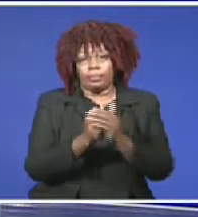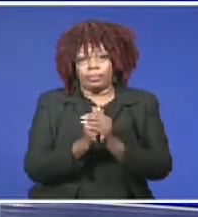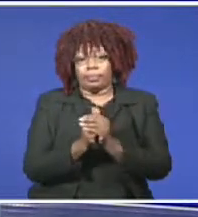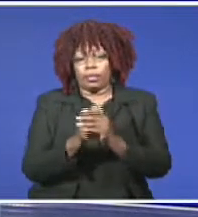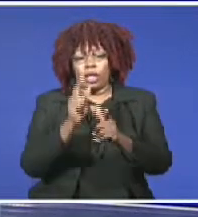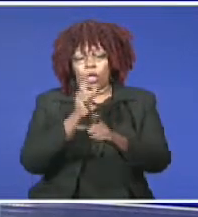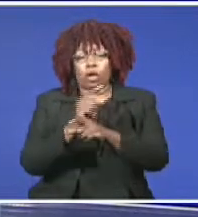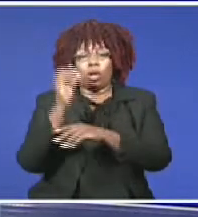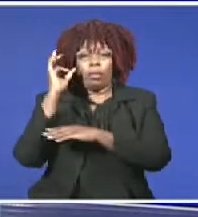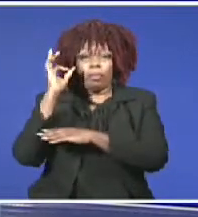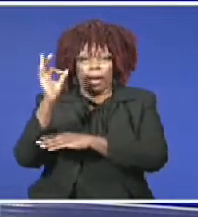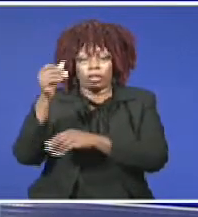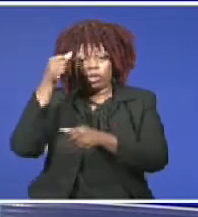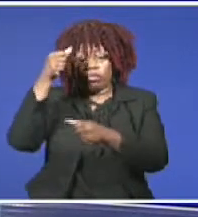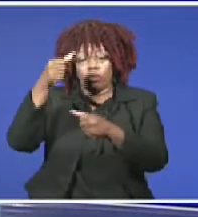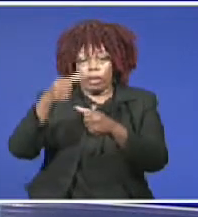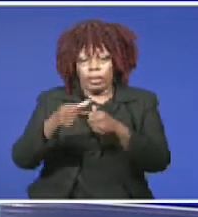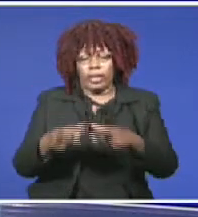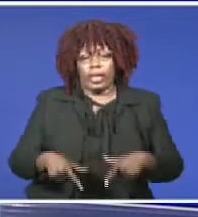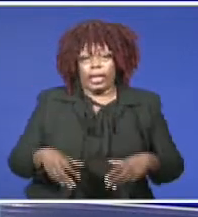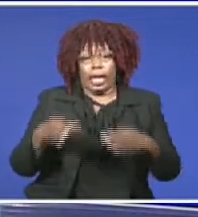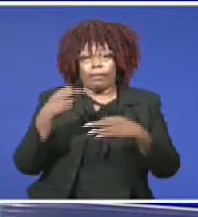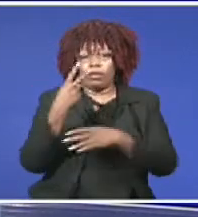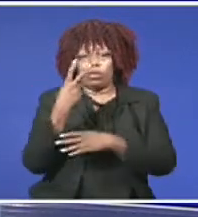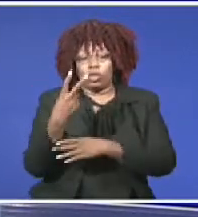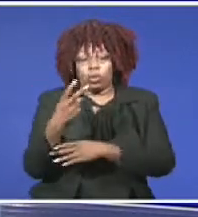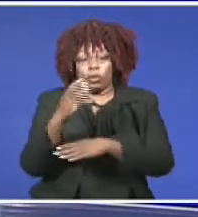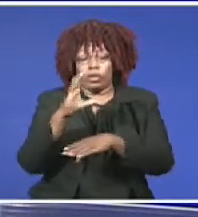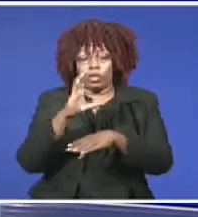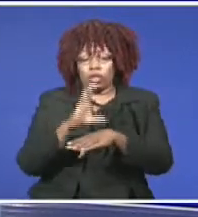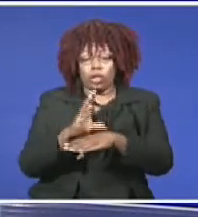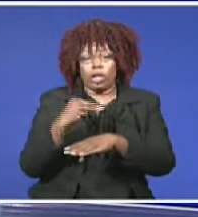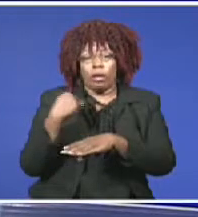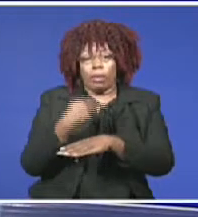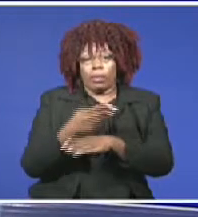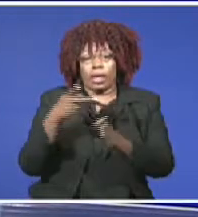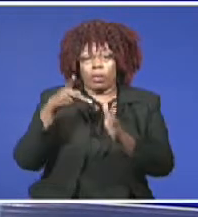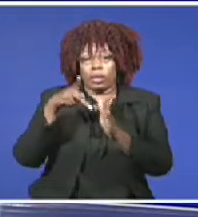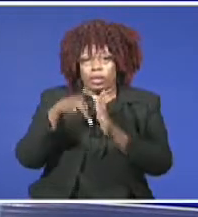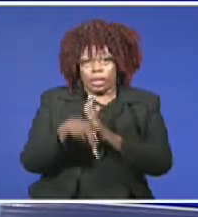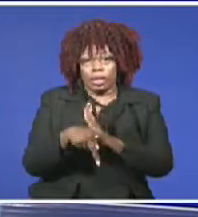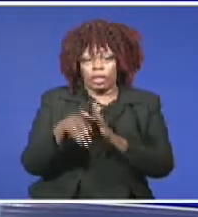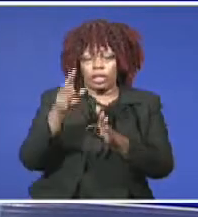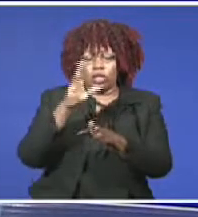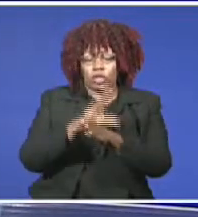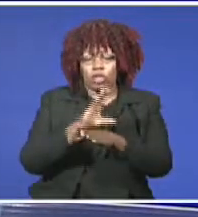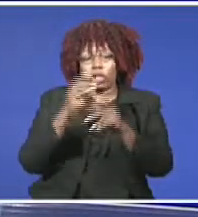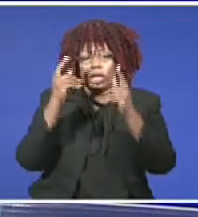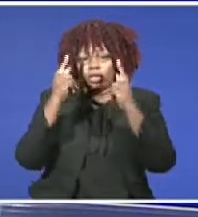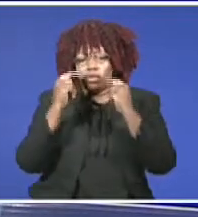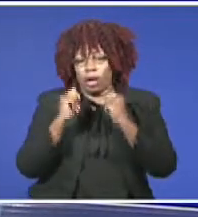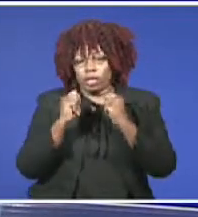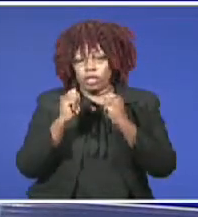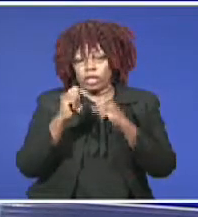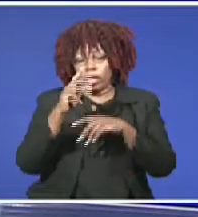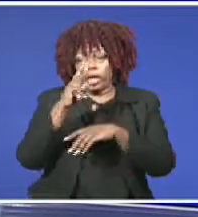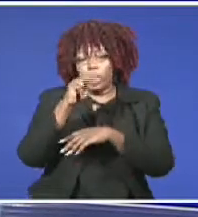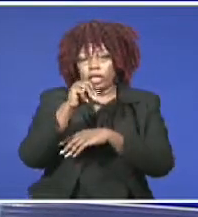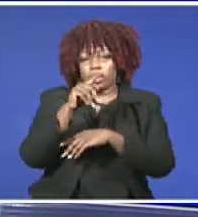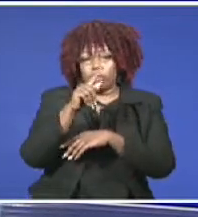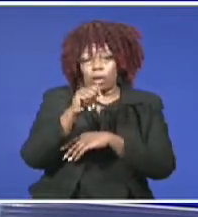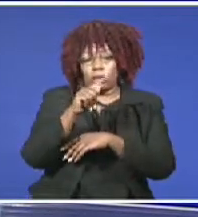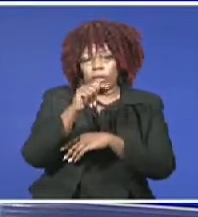A local pastor is reminiscing on the lives of two of his church members killed in the Labor Day tragedy. Pastor of Mount Tabor Church, Bishop Neil